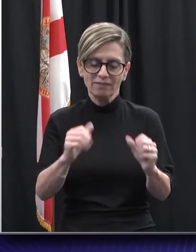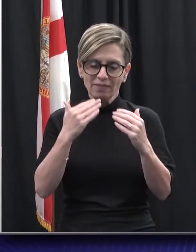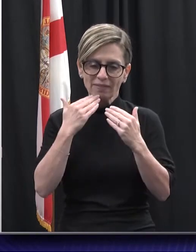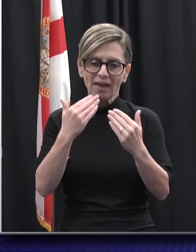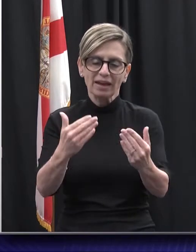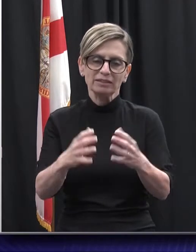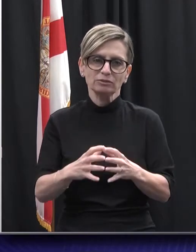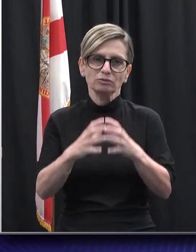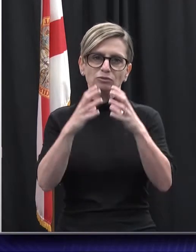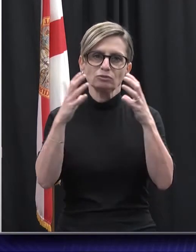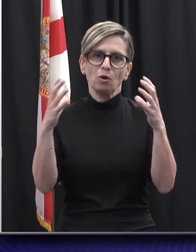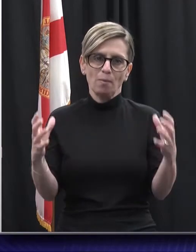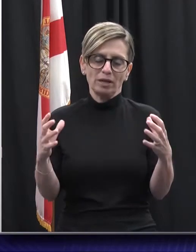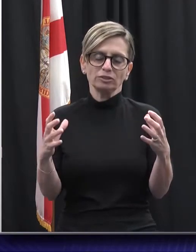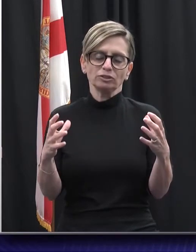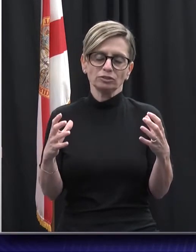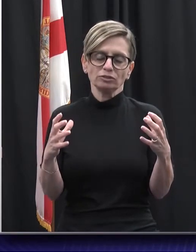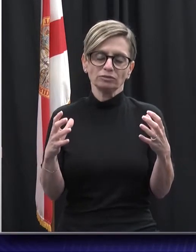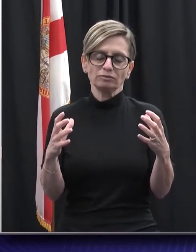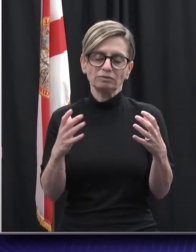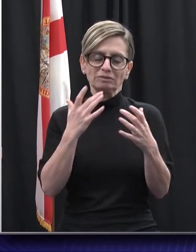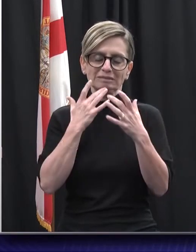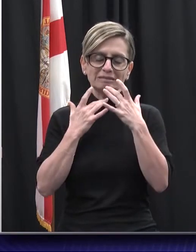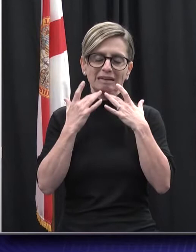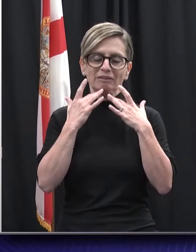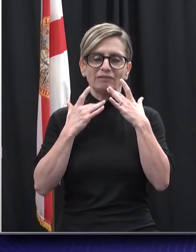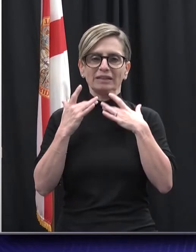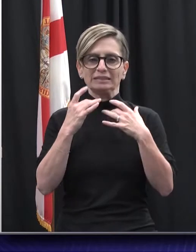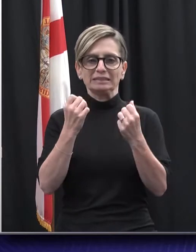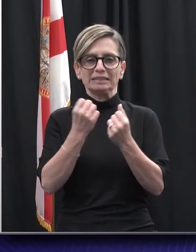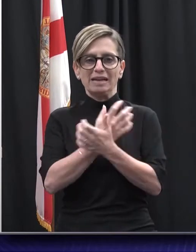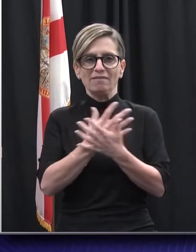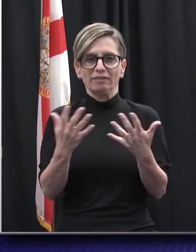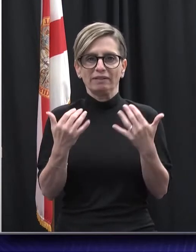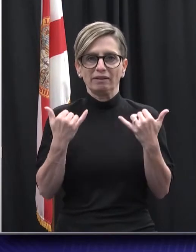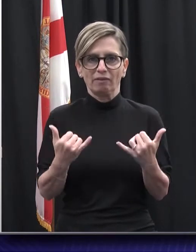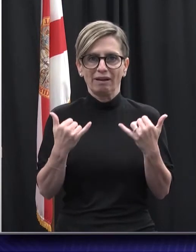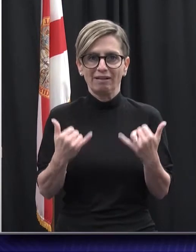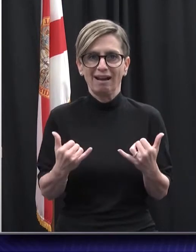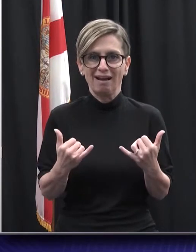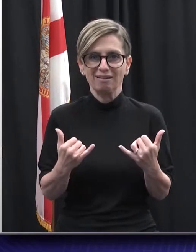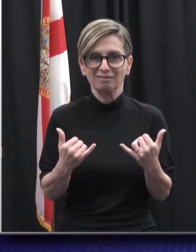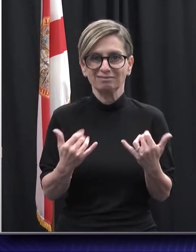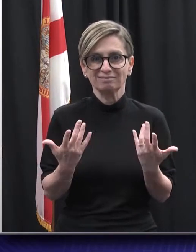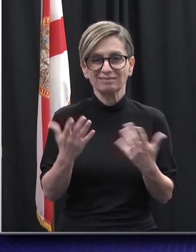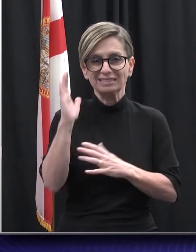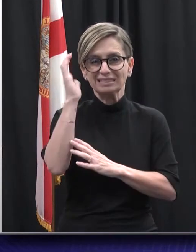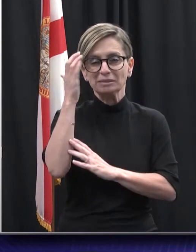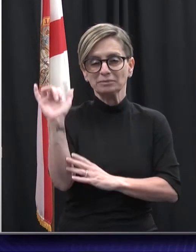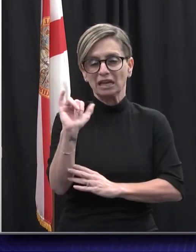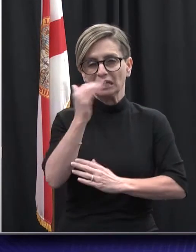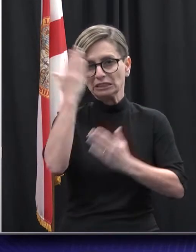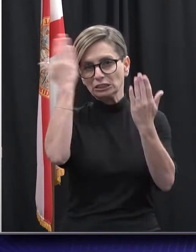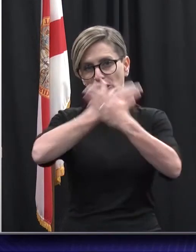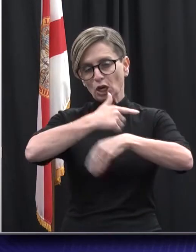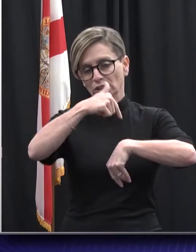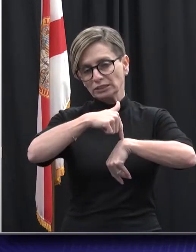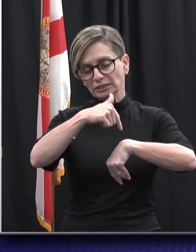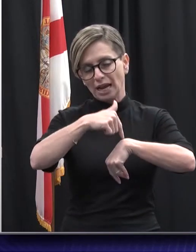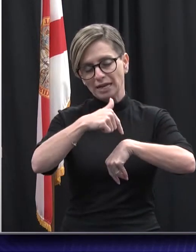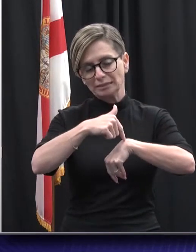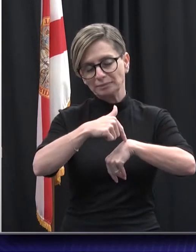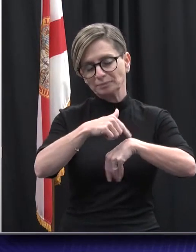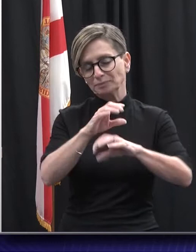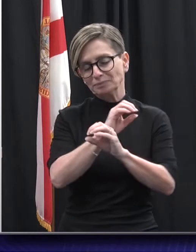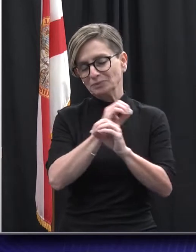selfless sacrifice is really our beacon of light right now during such a dark time in our world, and no amount of praise, gratitude will